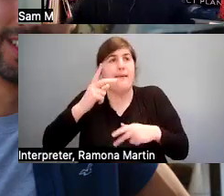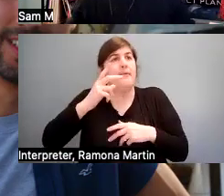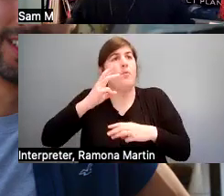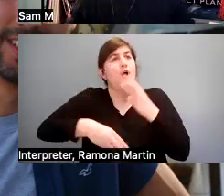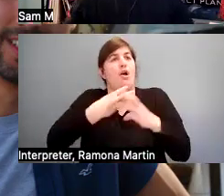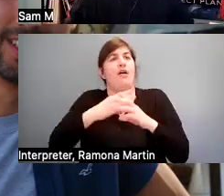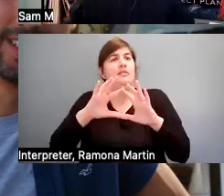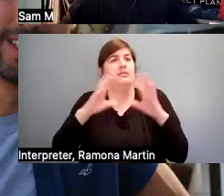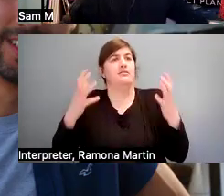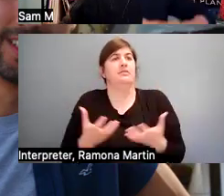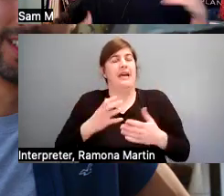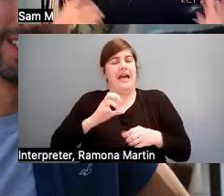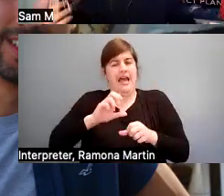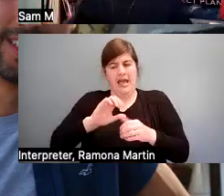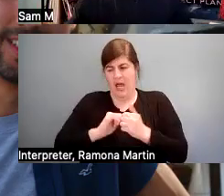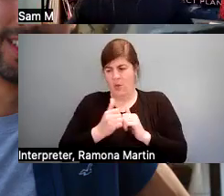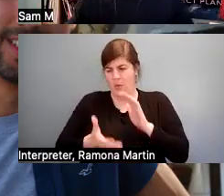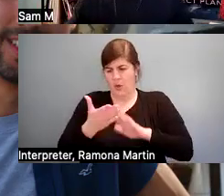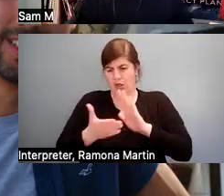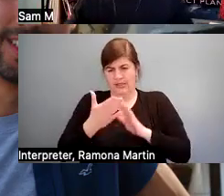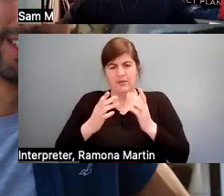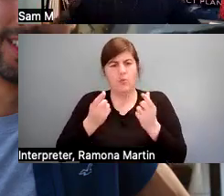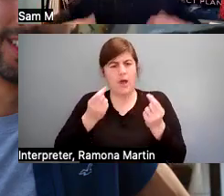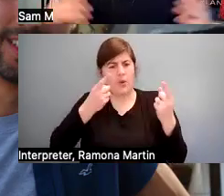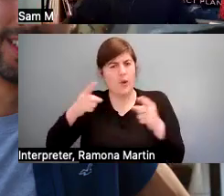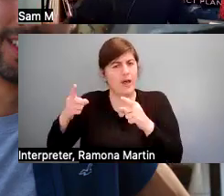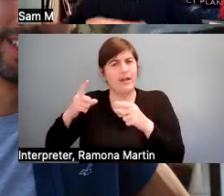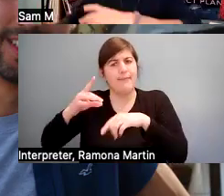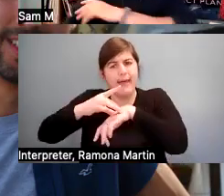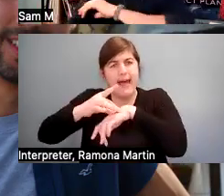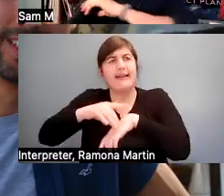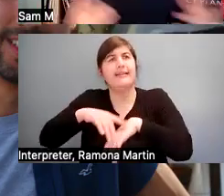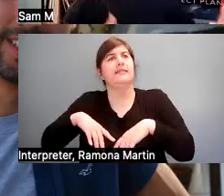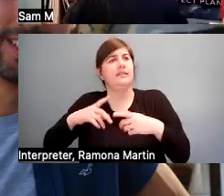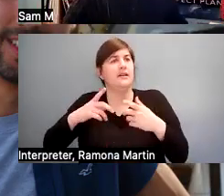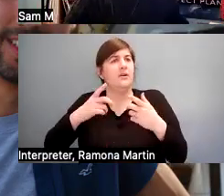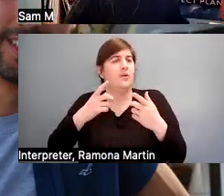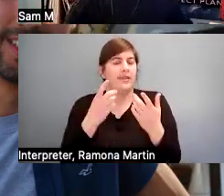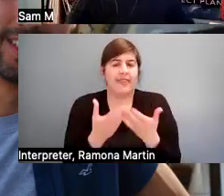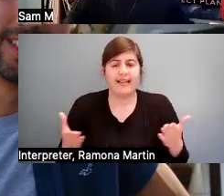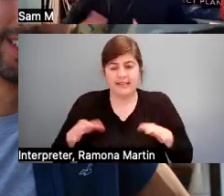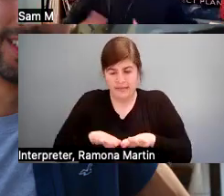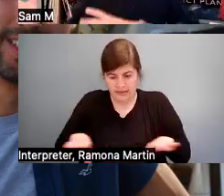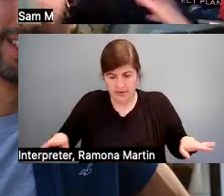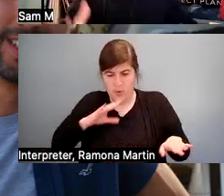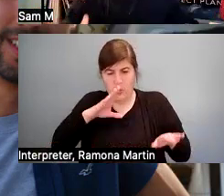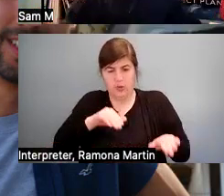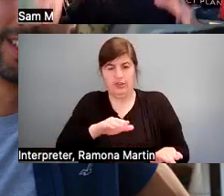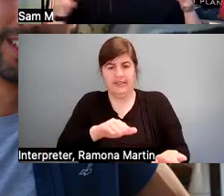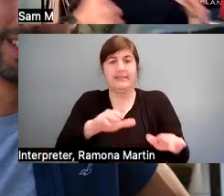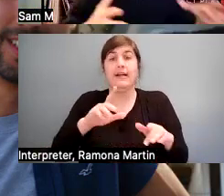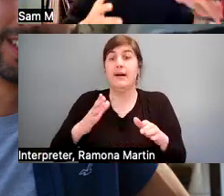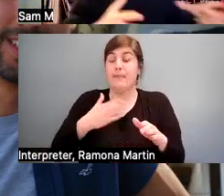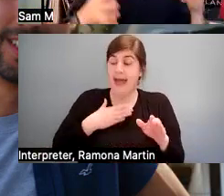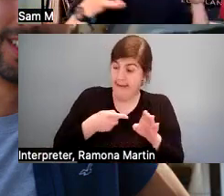been fascinated by the things that go on our planet, the things that come out of it, the things at the bottom of our oceans. But my specialty that